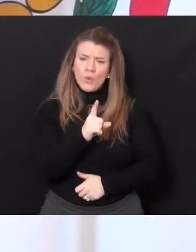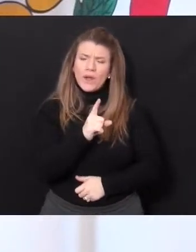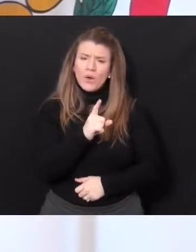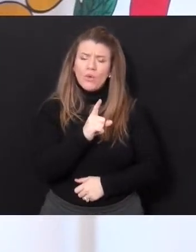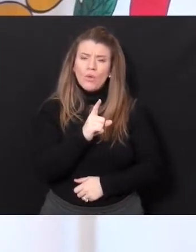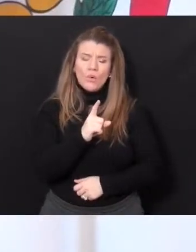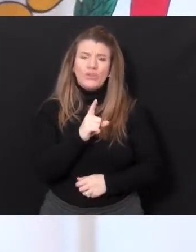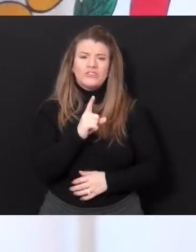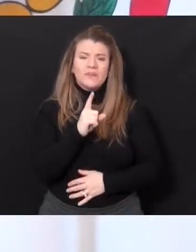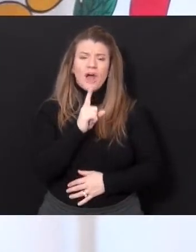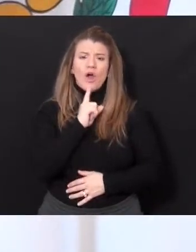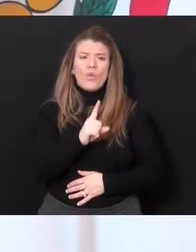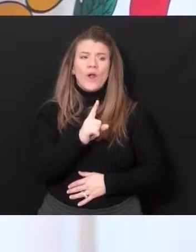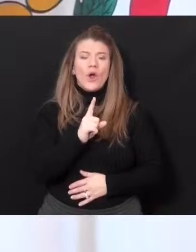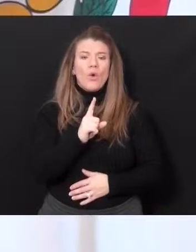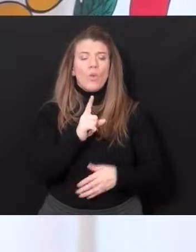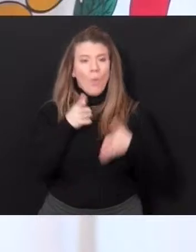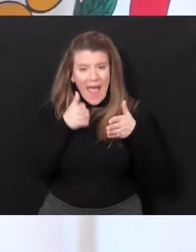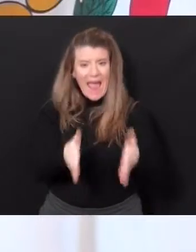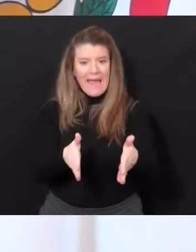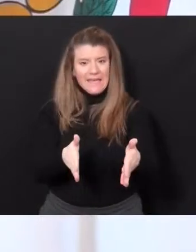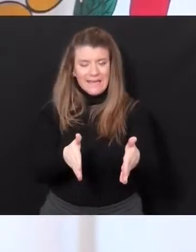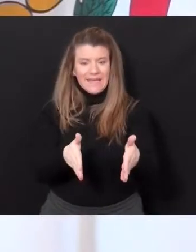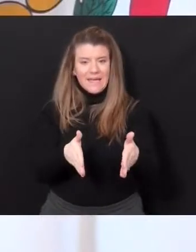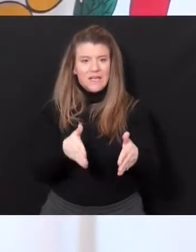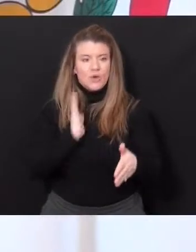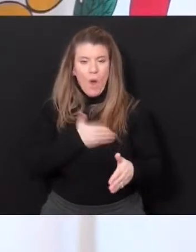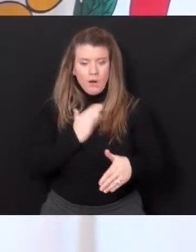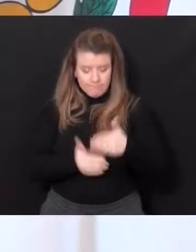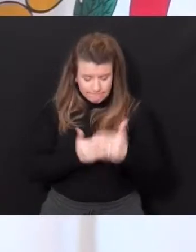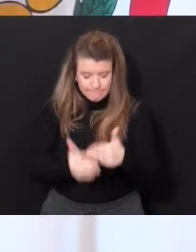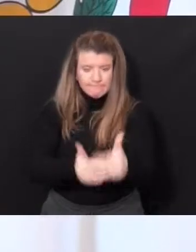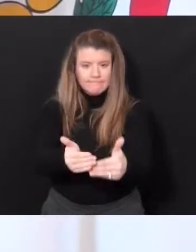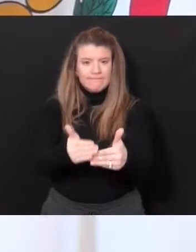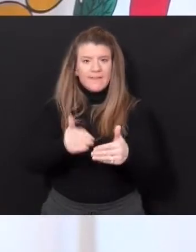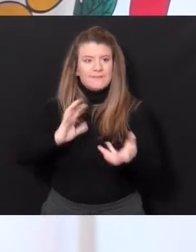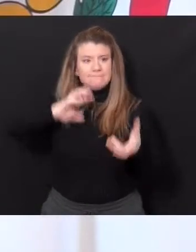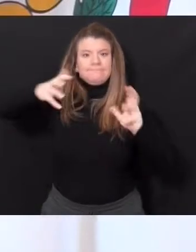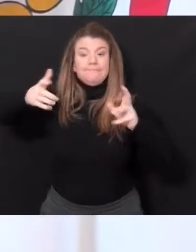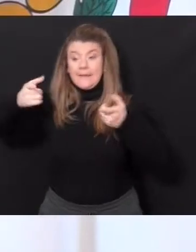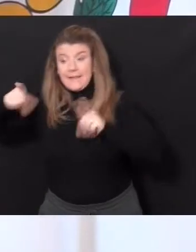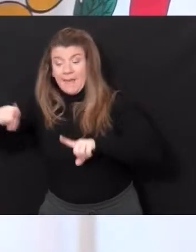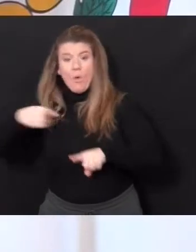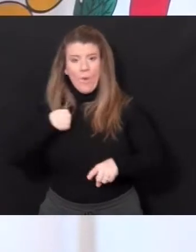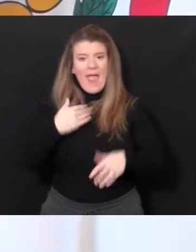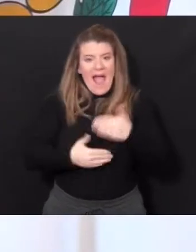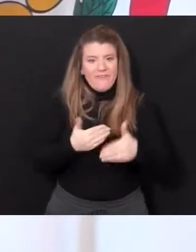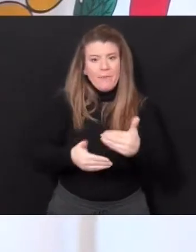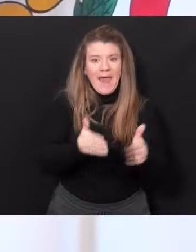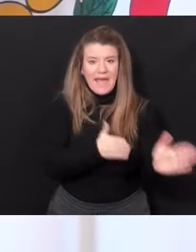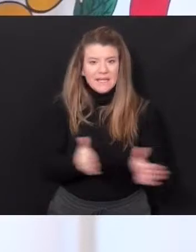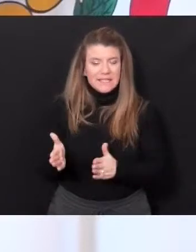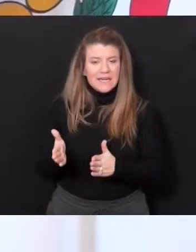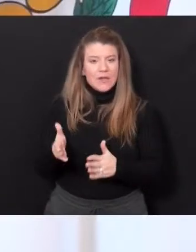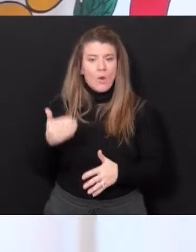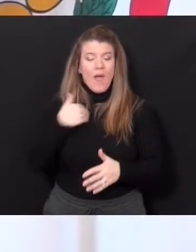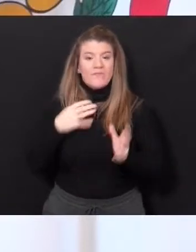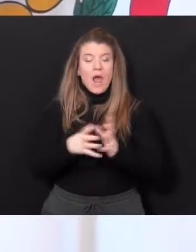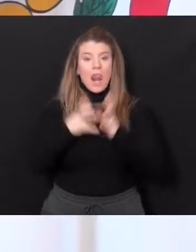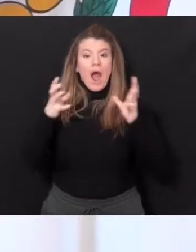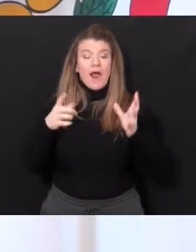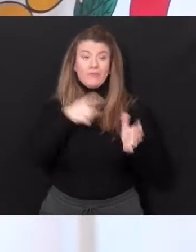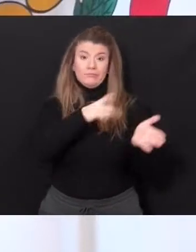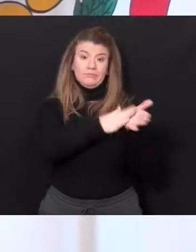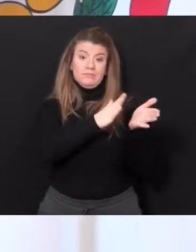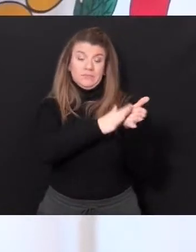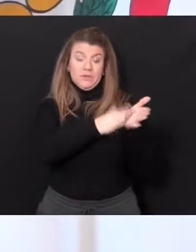real method to the chaos and everything that's gone about. And I give a tremendous amount of those accolades